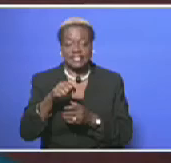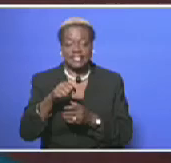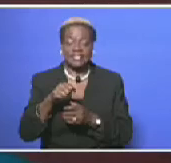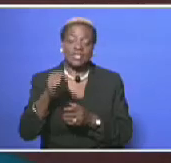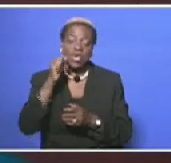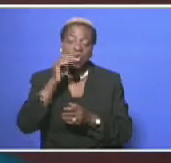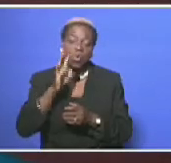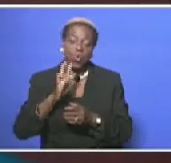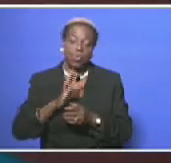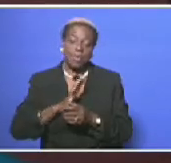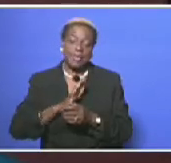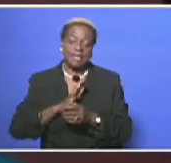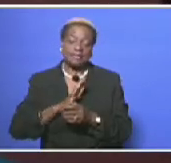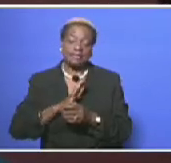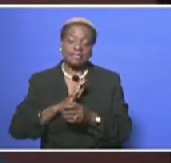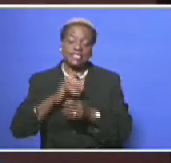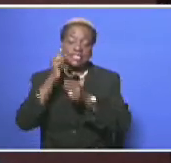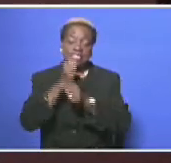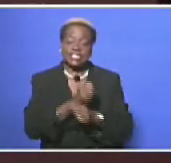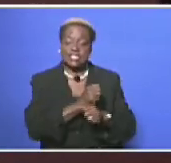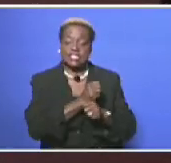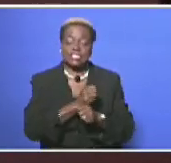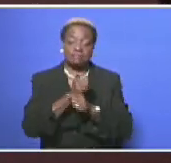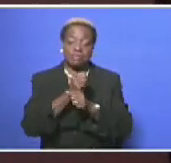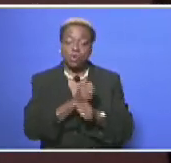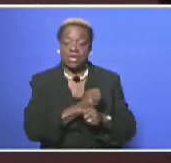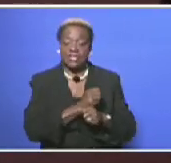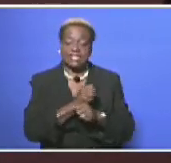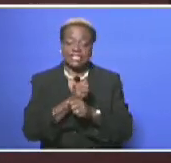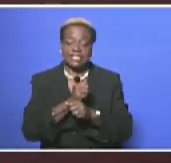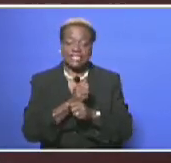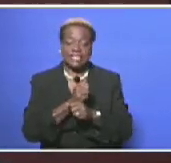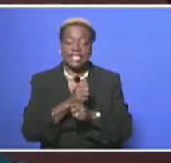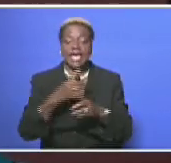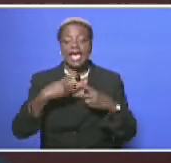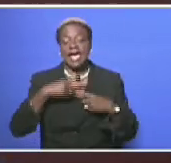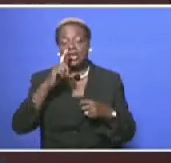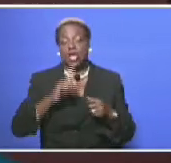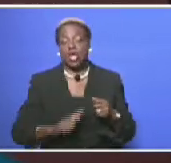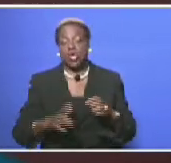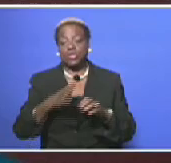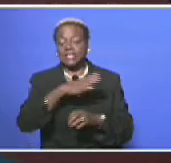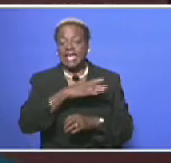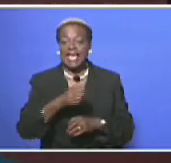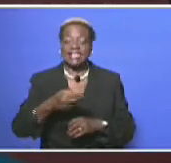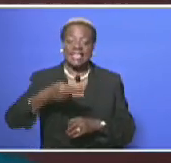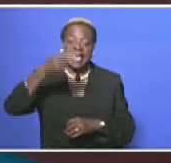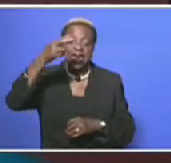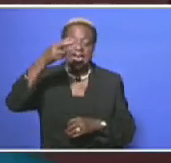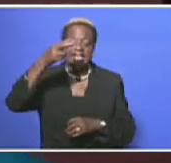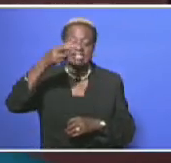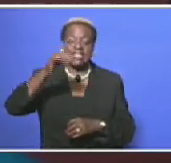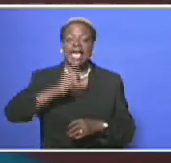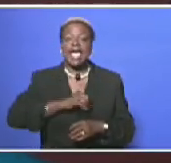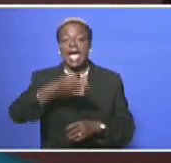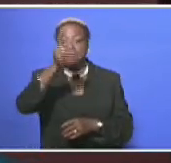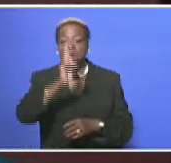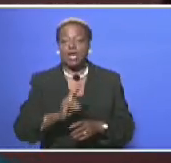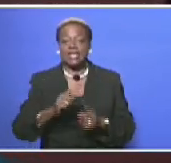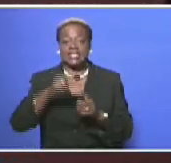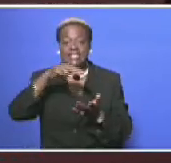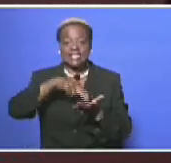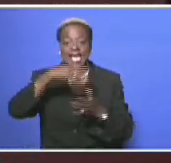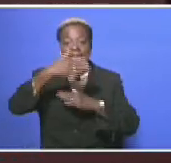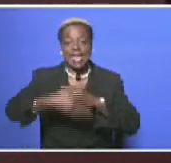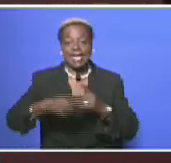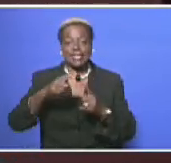women's sports has had lows and highs, and certainly I'm honored to stand next to